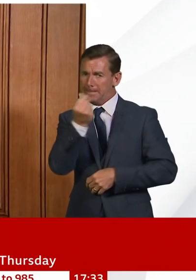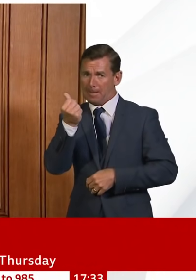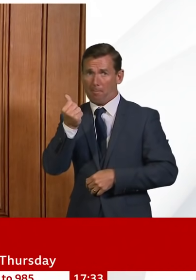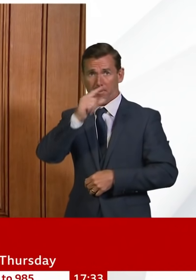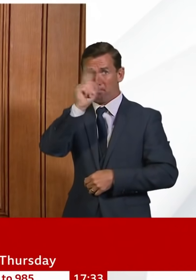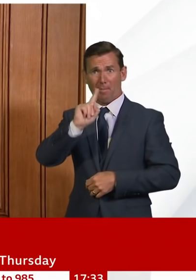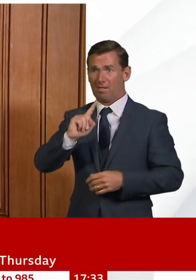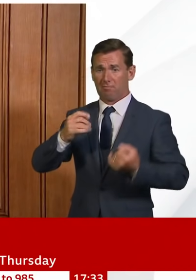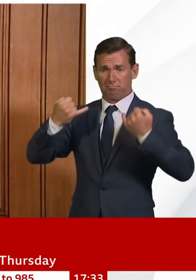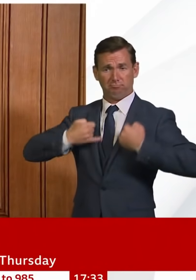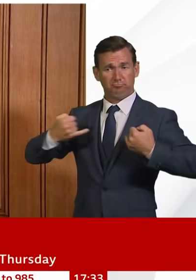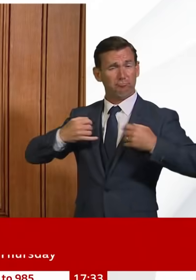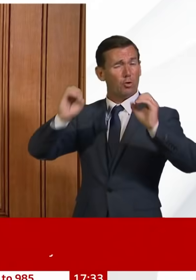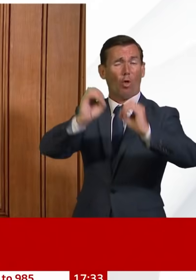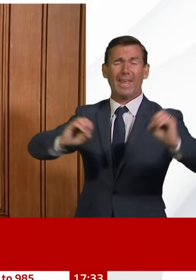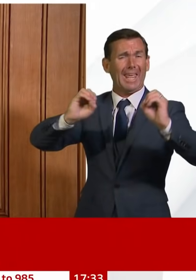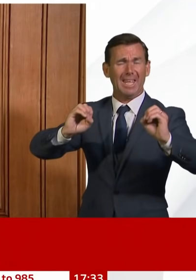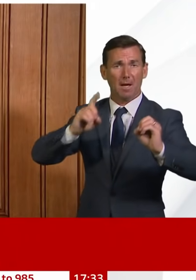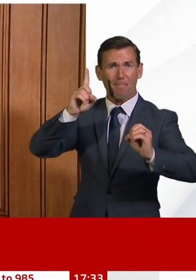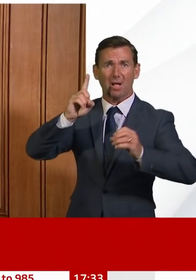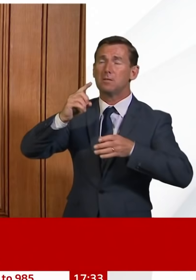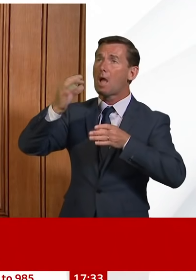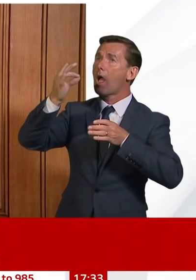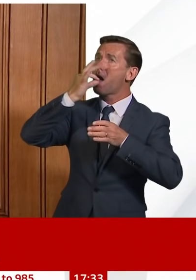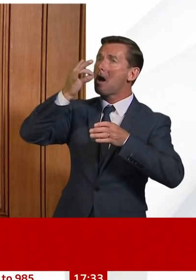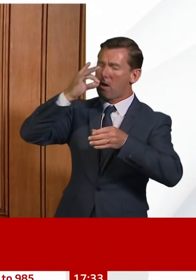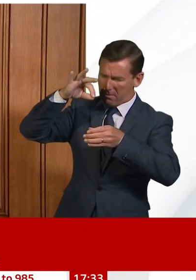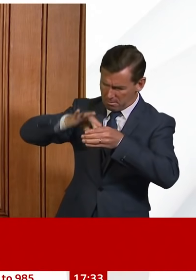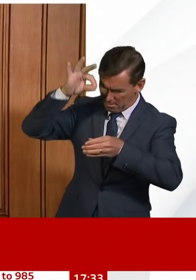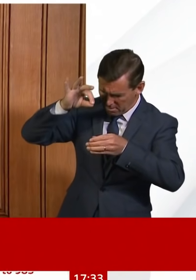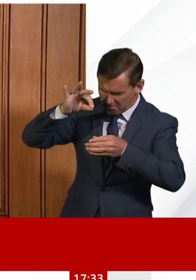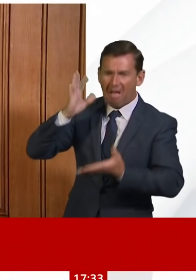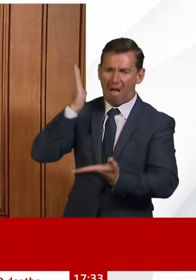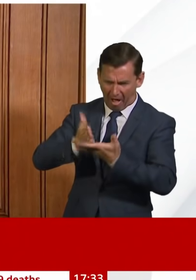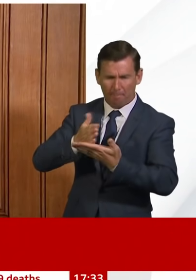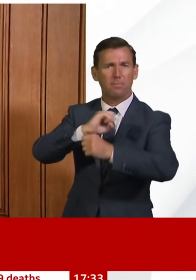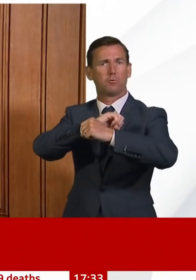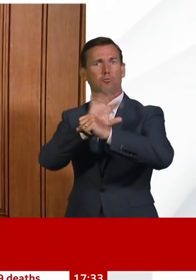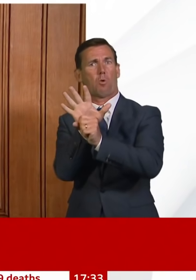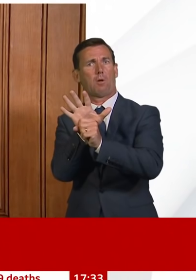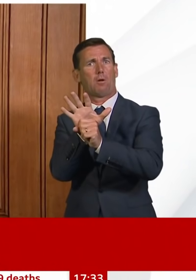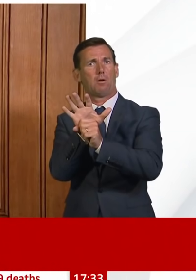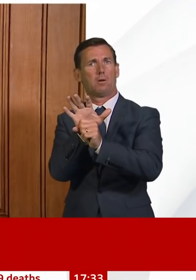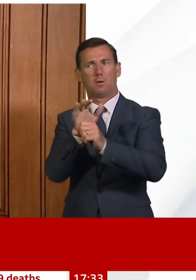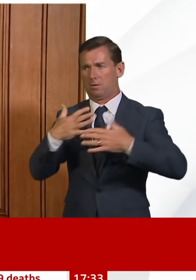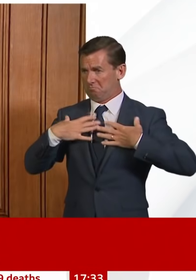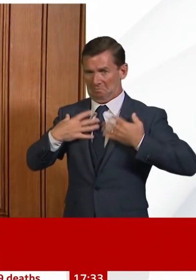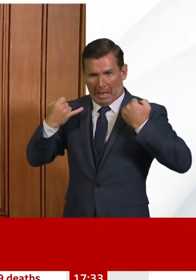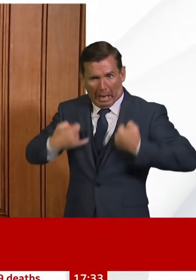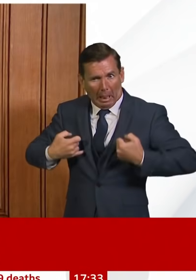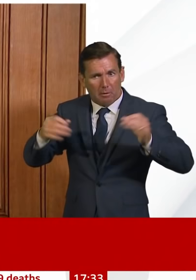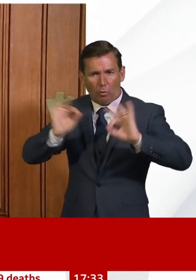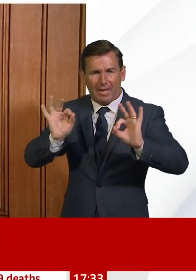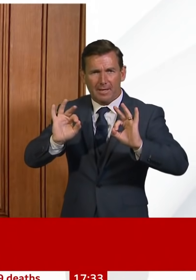asymptomatic and we can still detect the virus using a PCR, a test. Where the difficulty in the